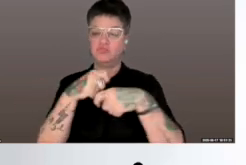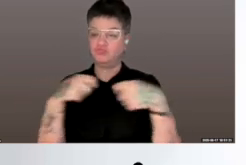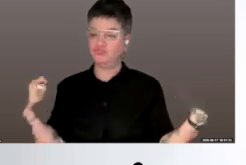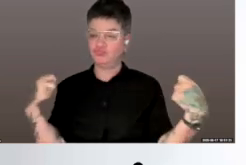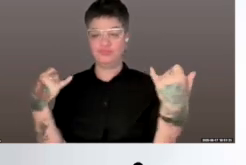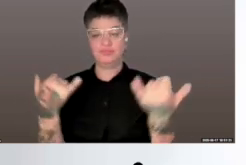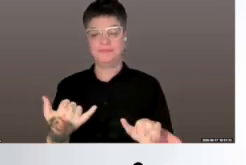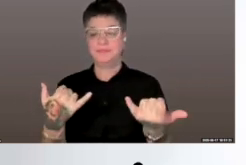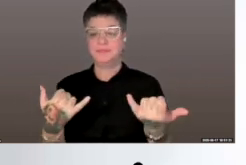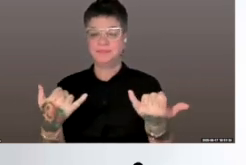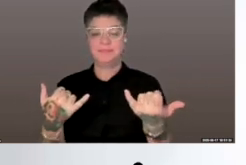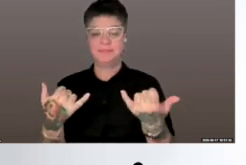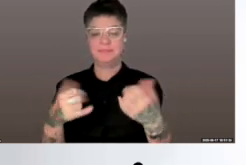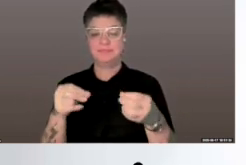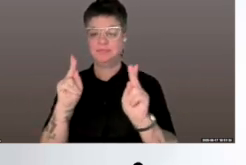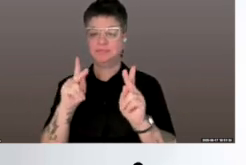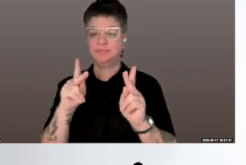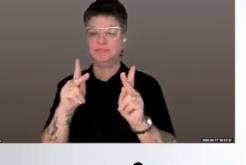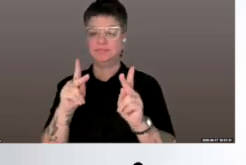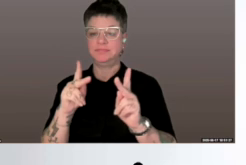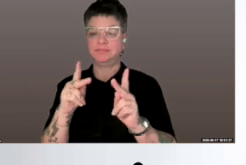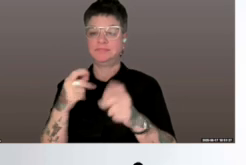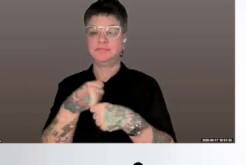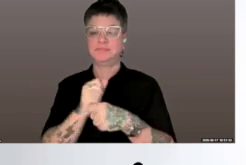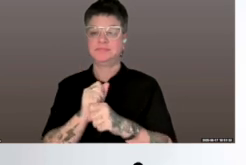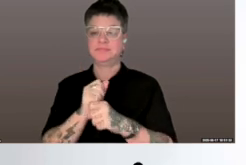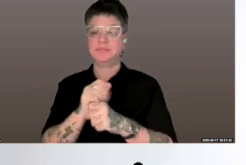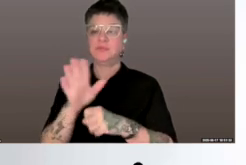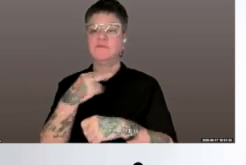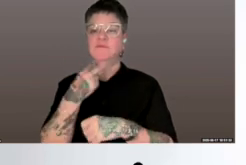always help improve our funding plan programs.